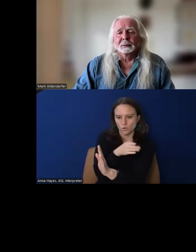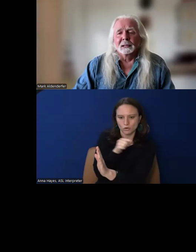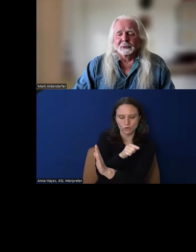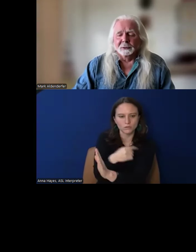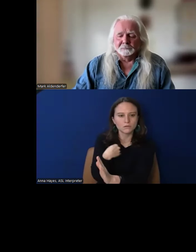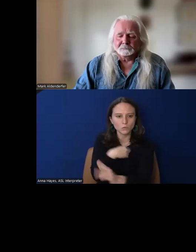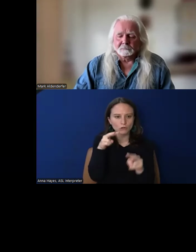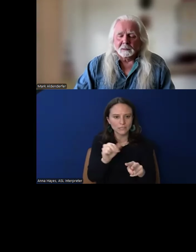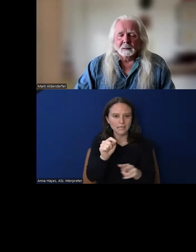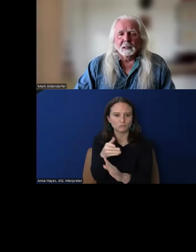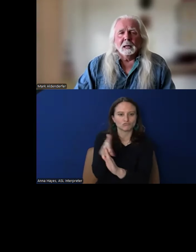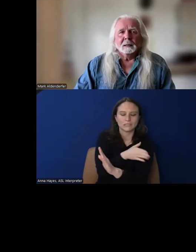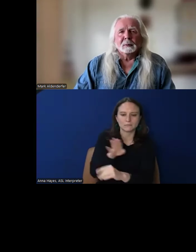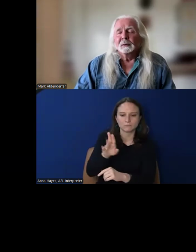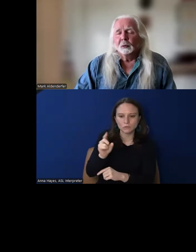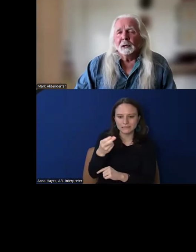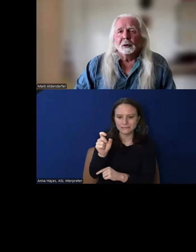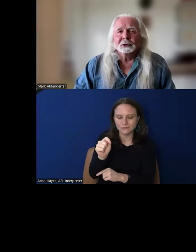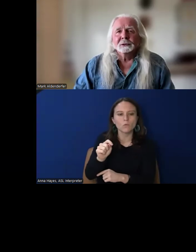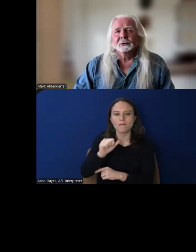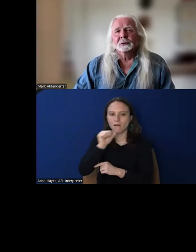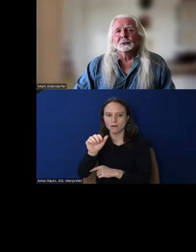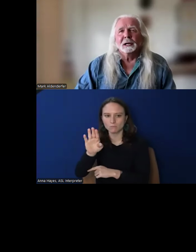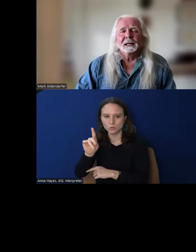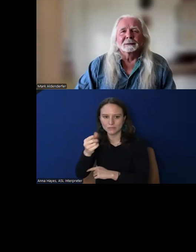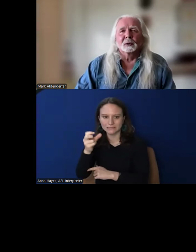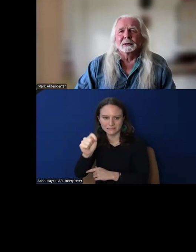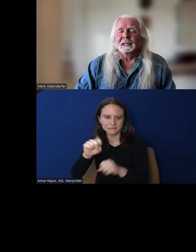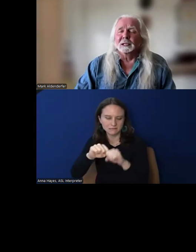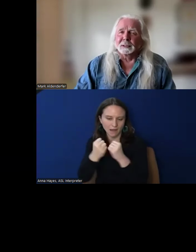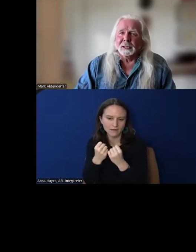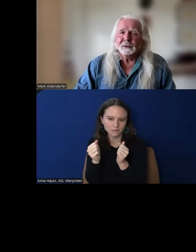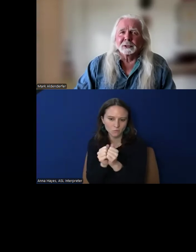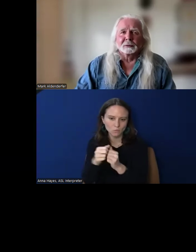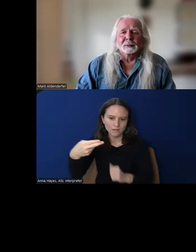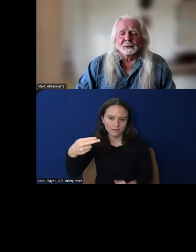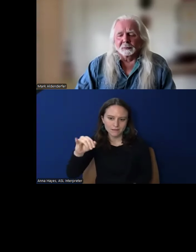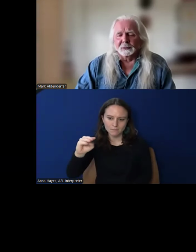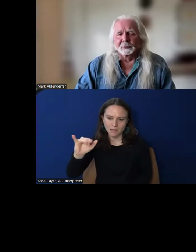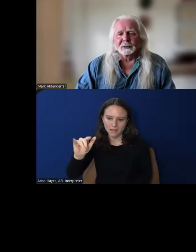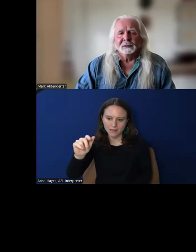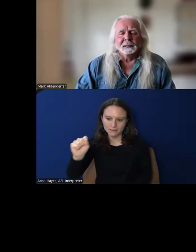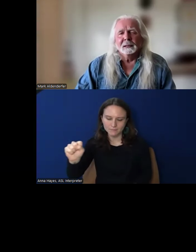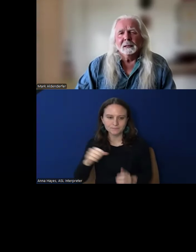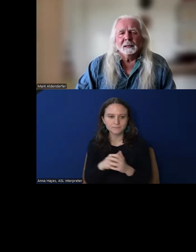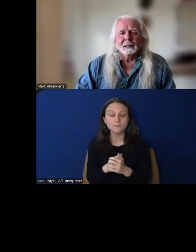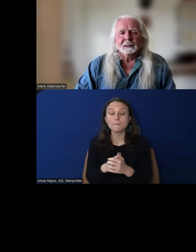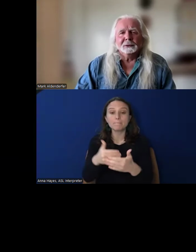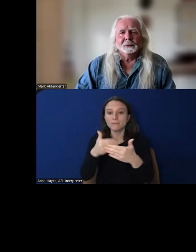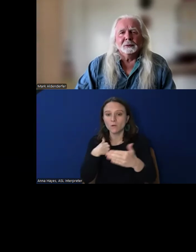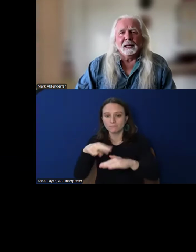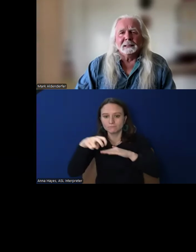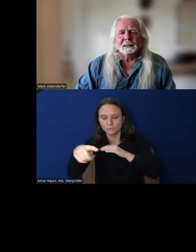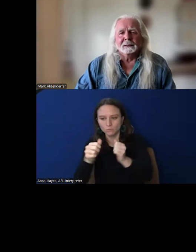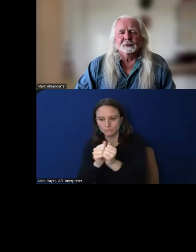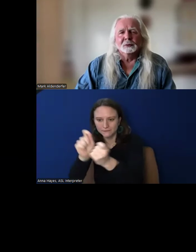on the plateau. But before I launch into looking at what the specifics are about our lecture this evening, I'd like